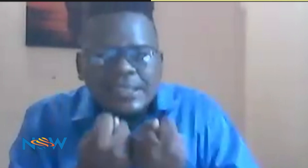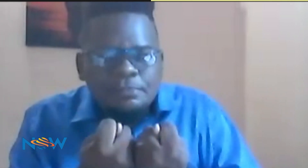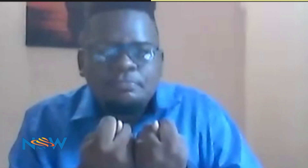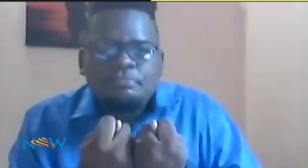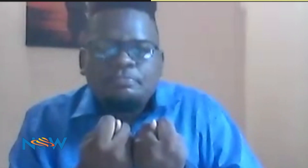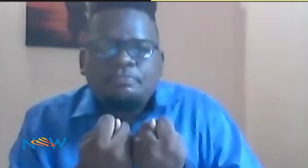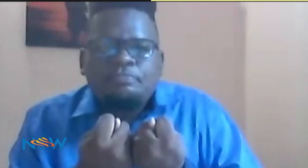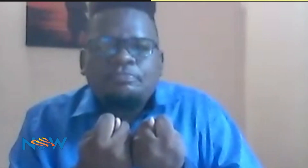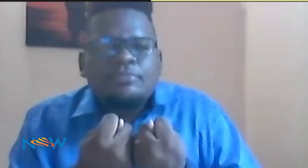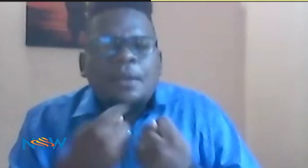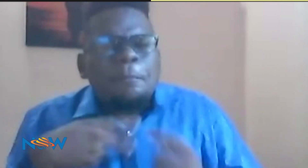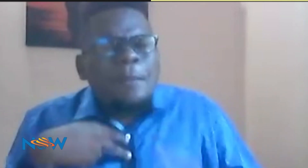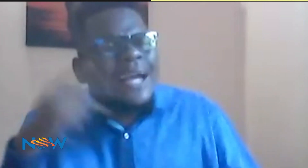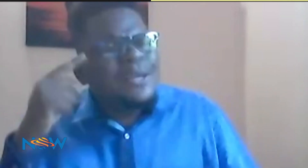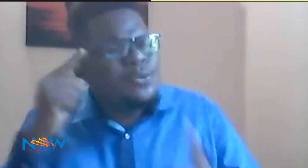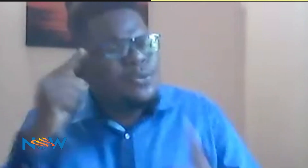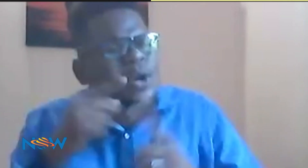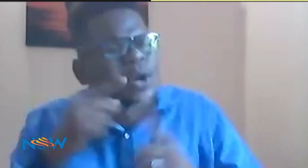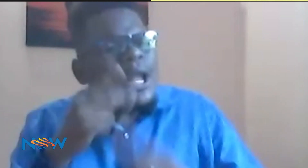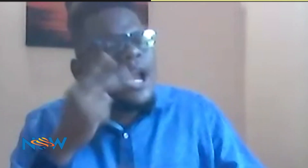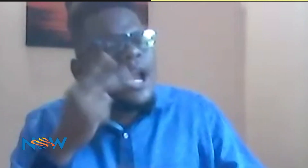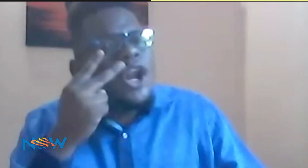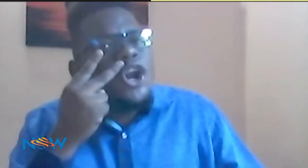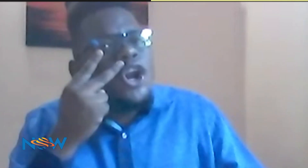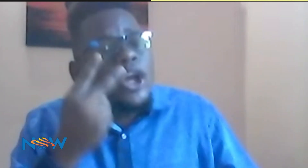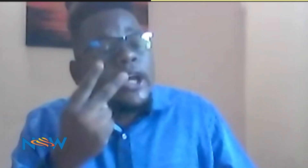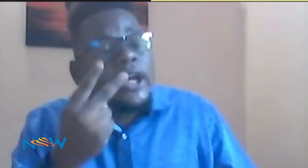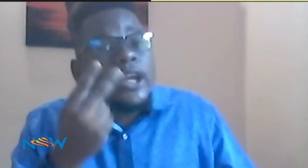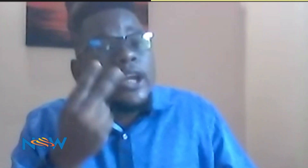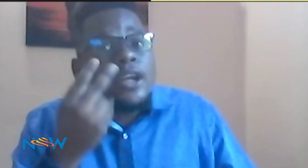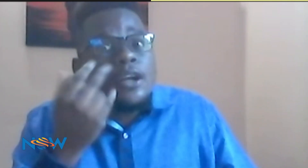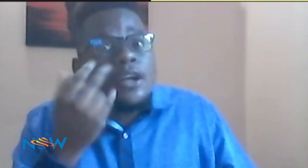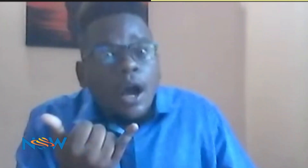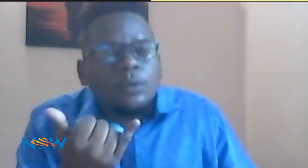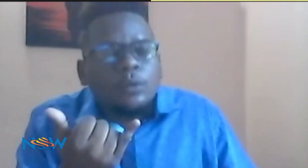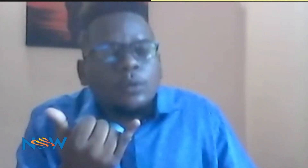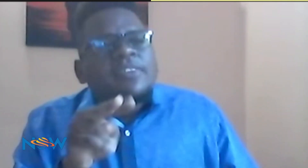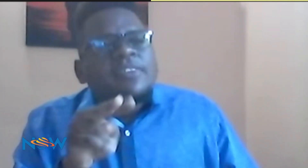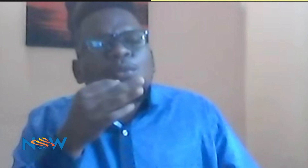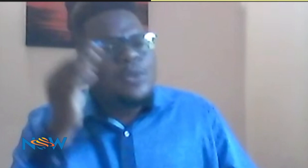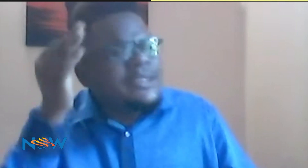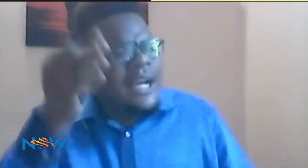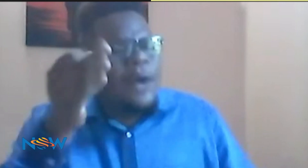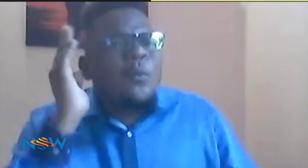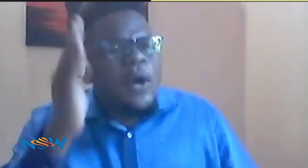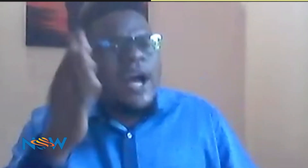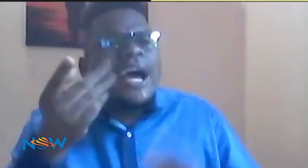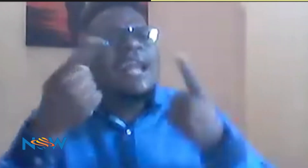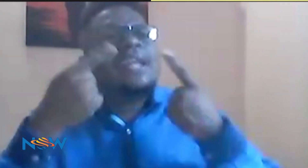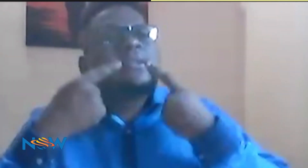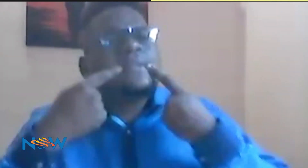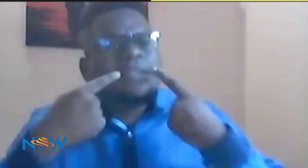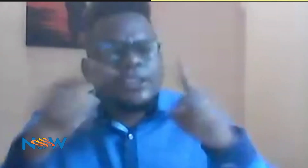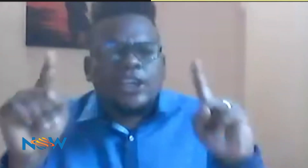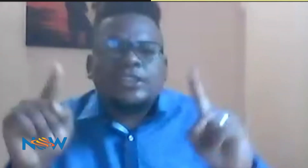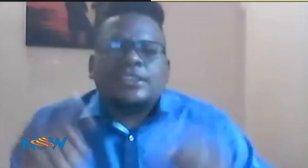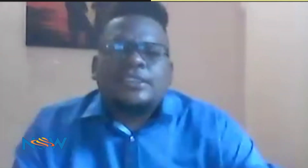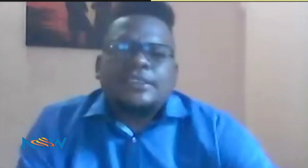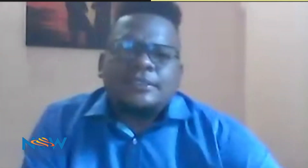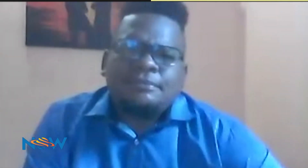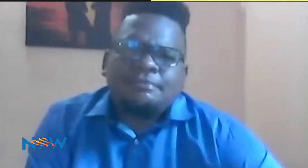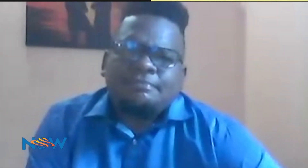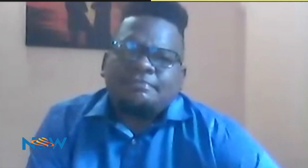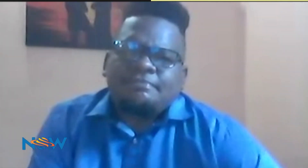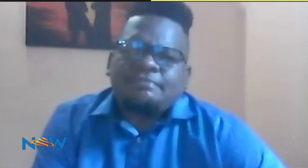businesses, manage themselves, be with a team. That is my goal. That's what my goal looks like now. And in the